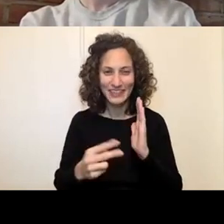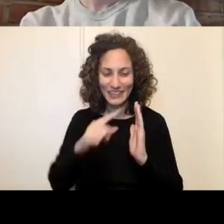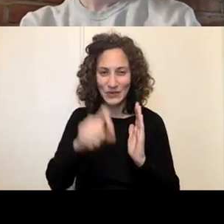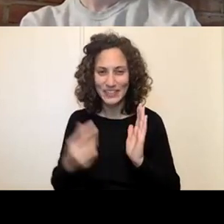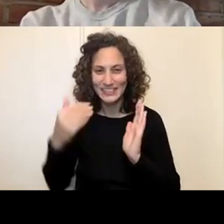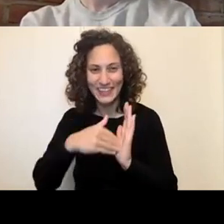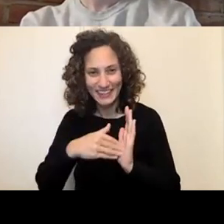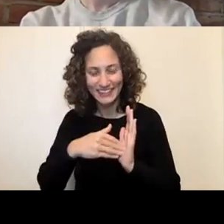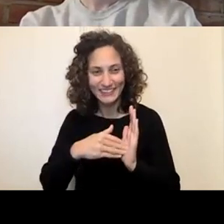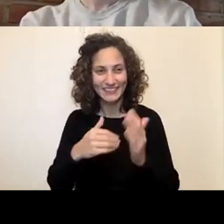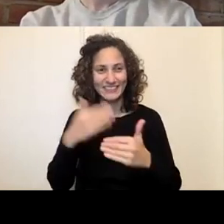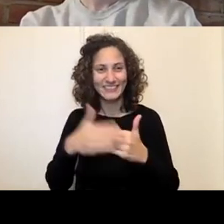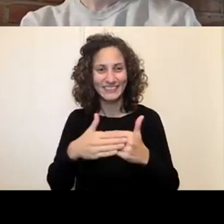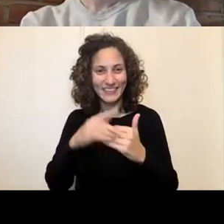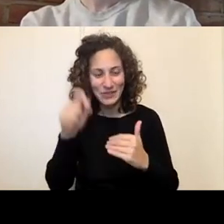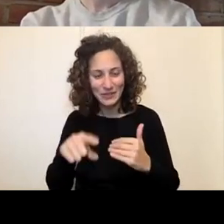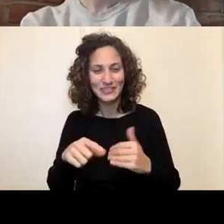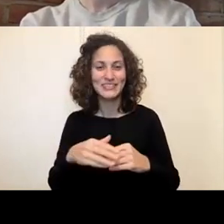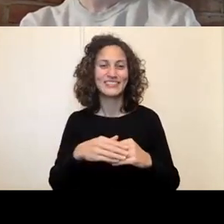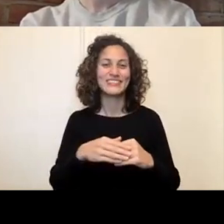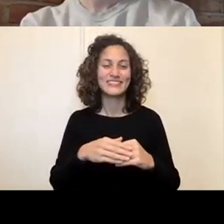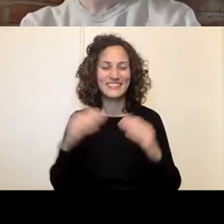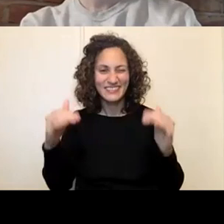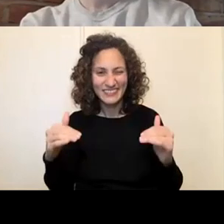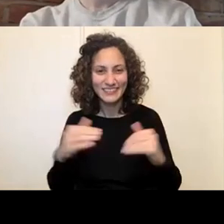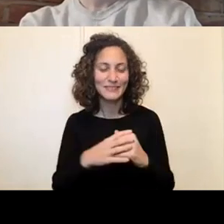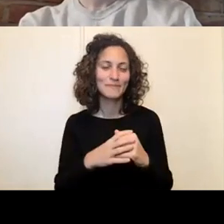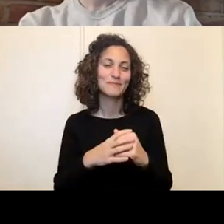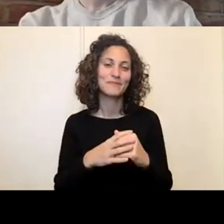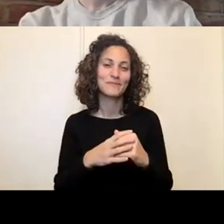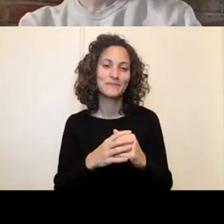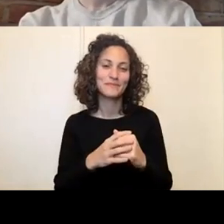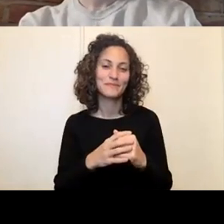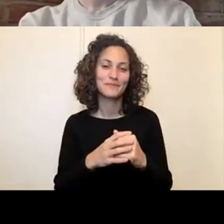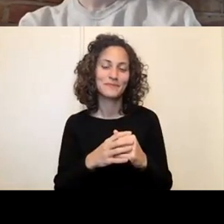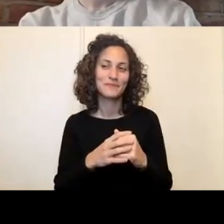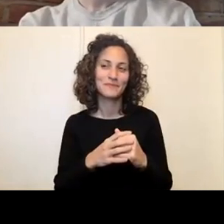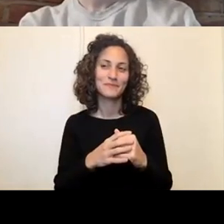question again, and I'm gonna read the next question again.